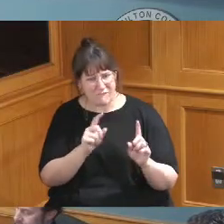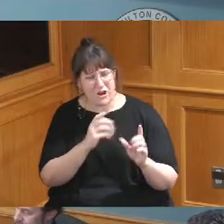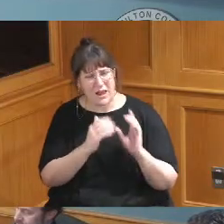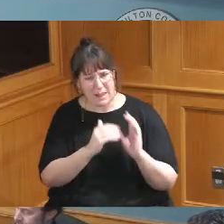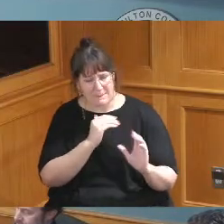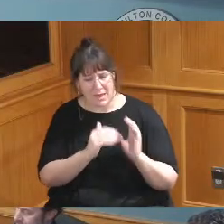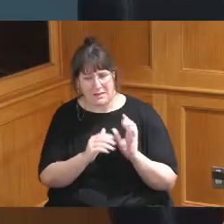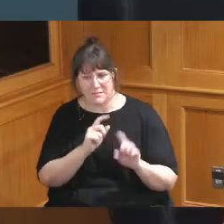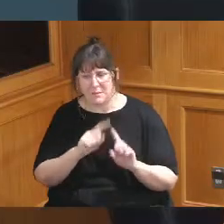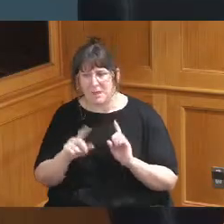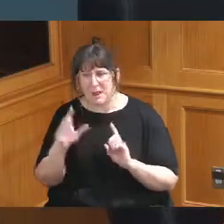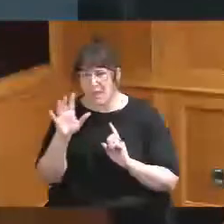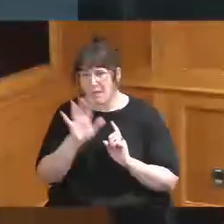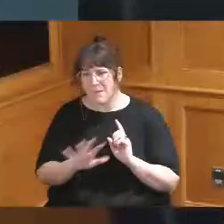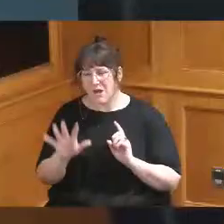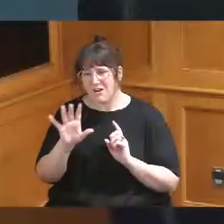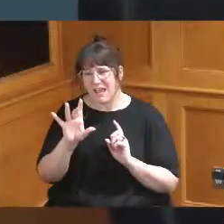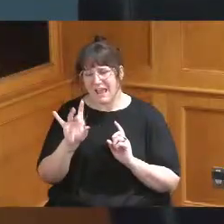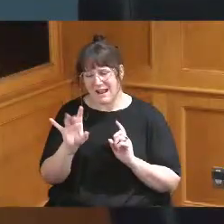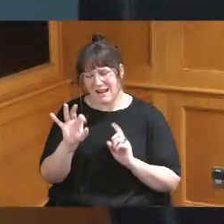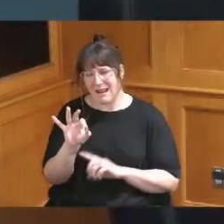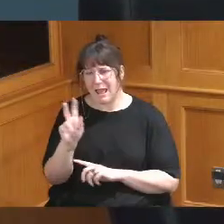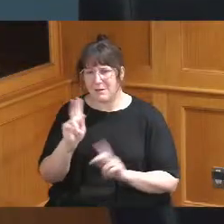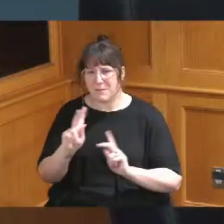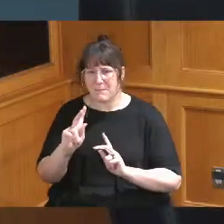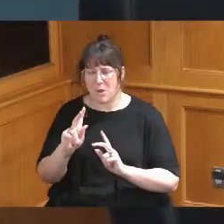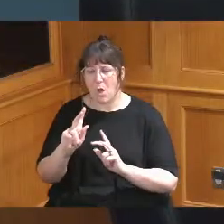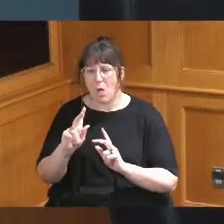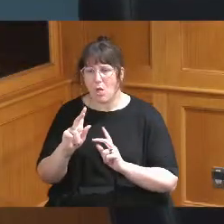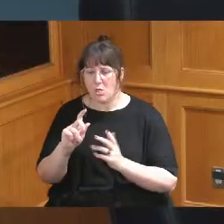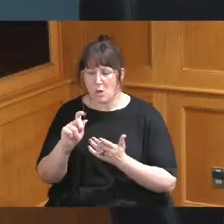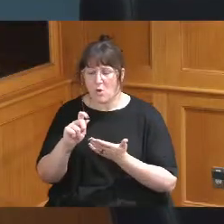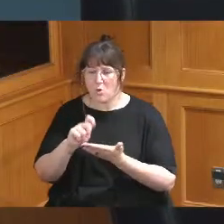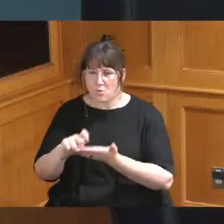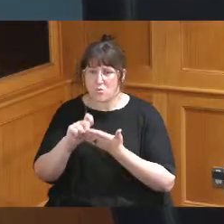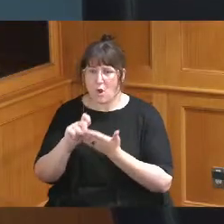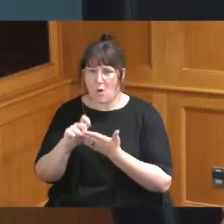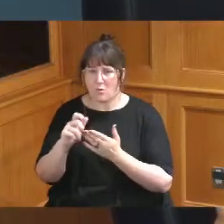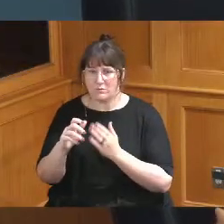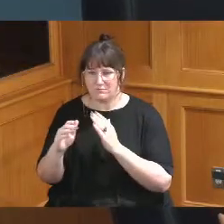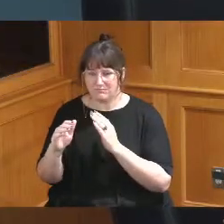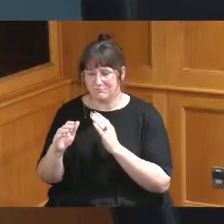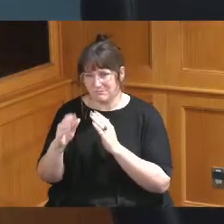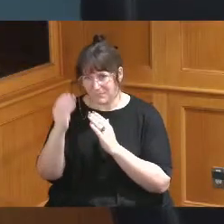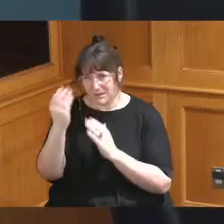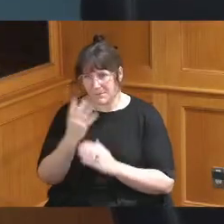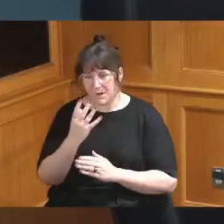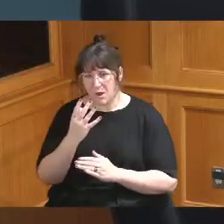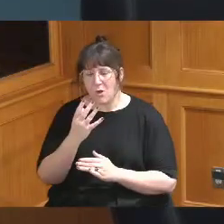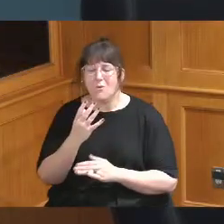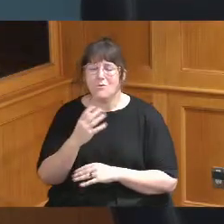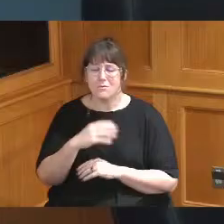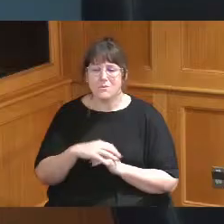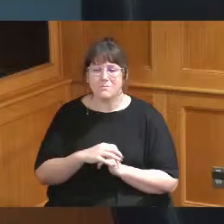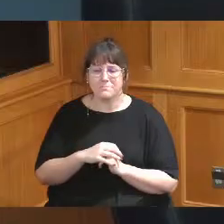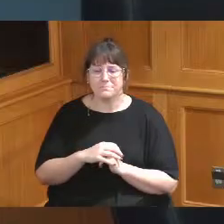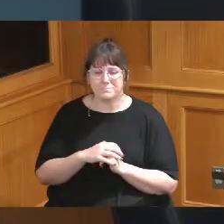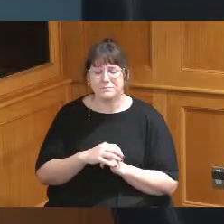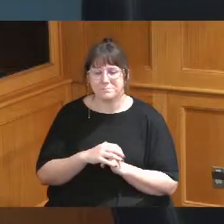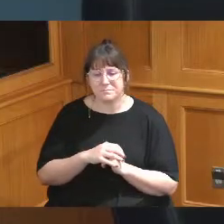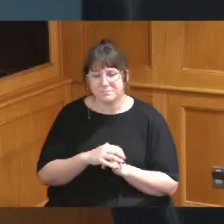I got about 89 folks writing in, maybe a little bit more, because I heard from a lot of people on the street and a lot of people at meetings.